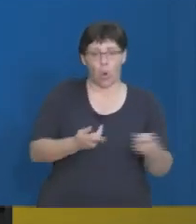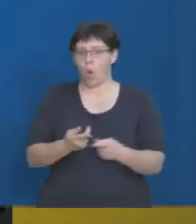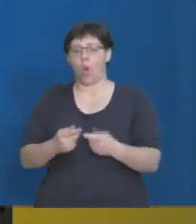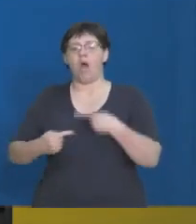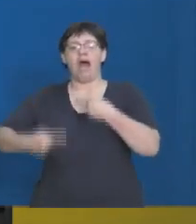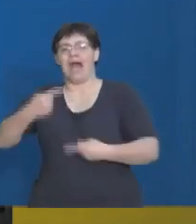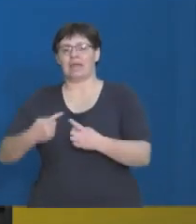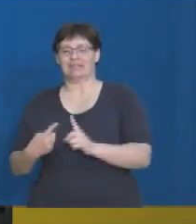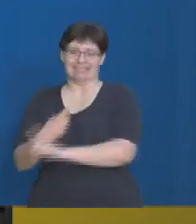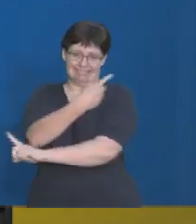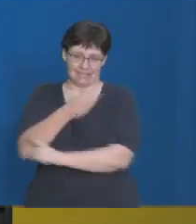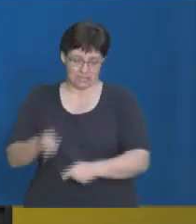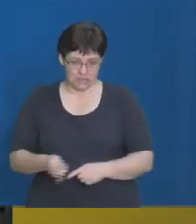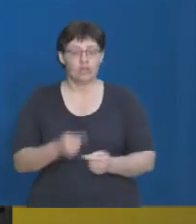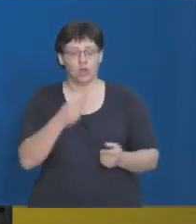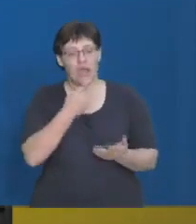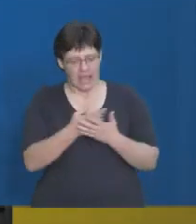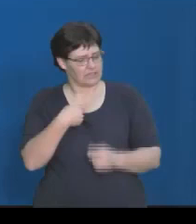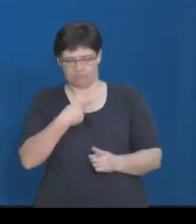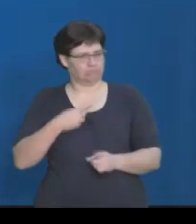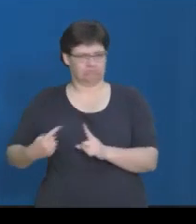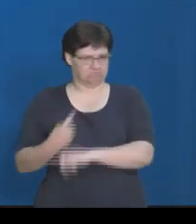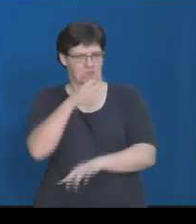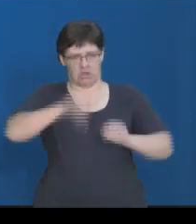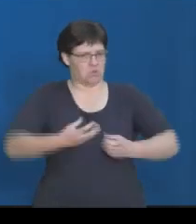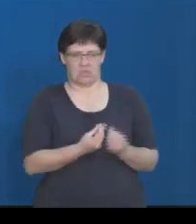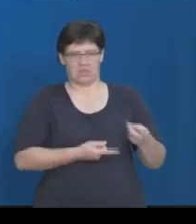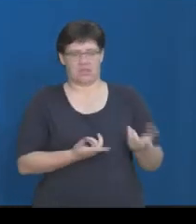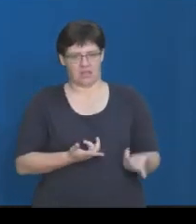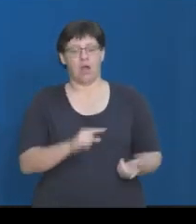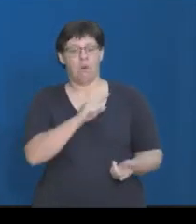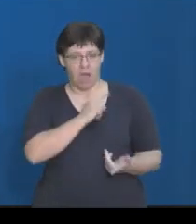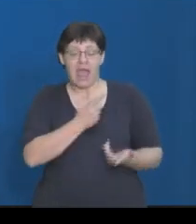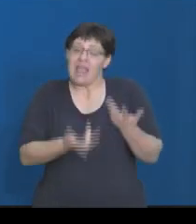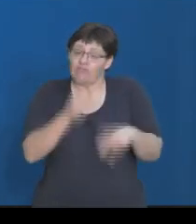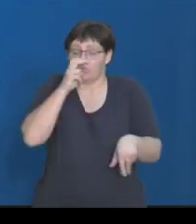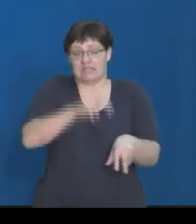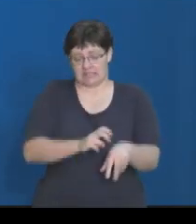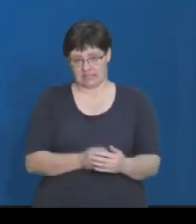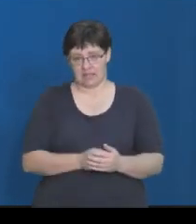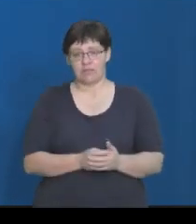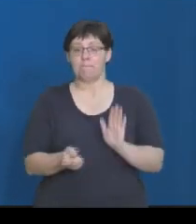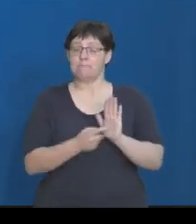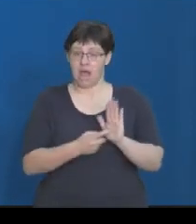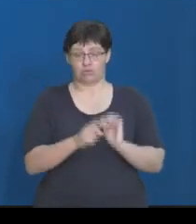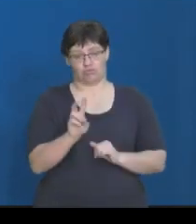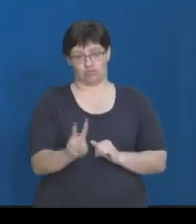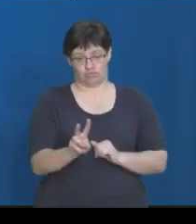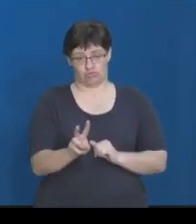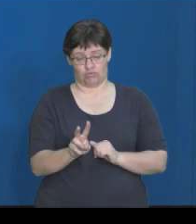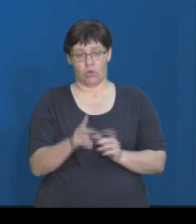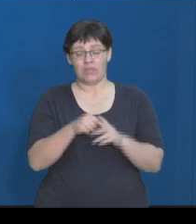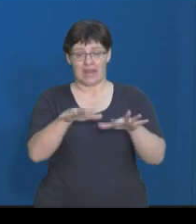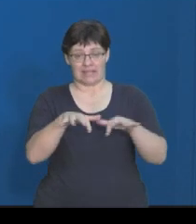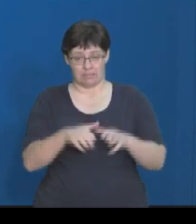there, you can make a contradictory viewpoint with motivation if required. This carries 2 marks in the